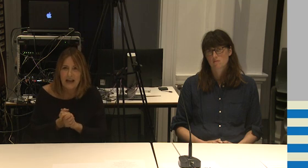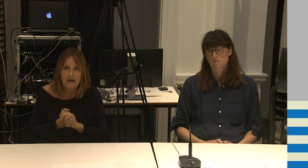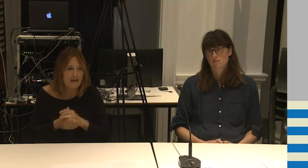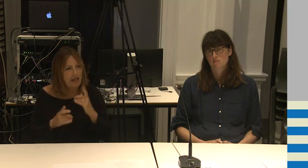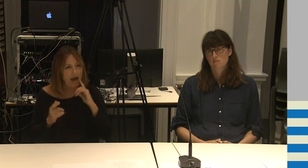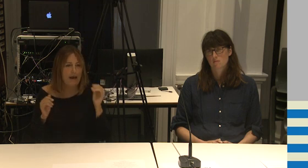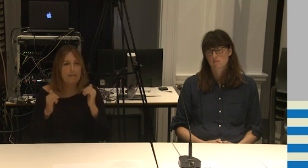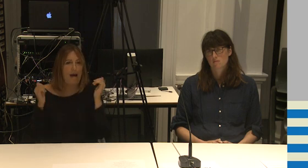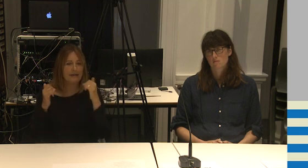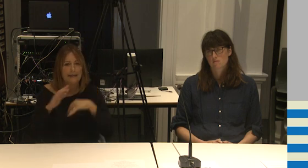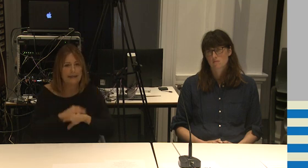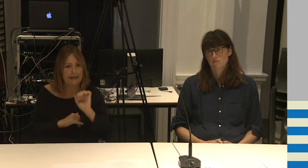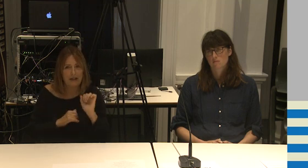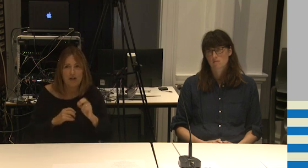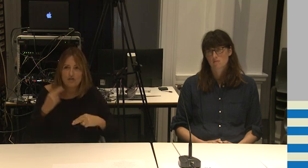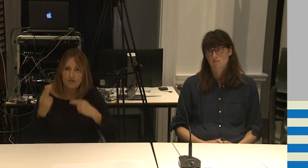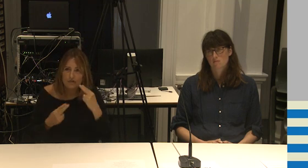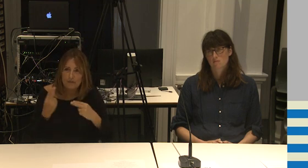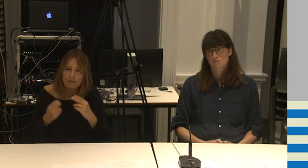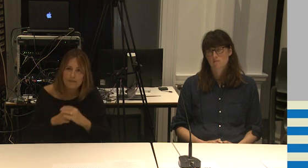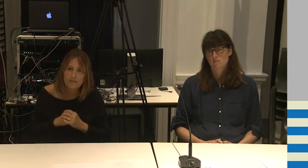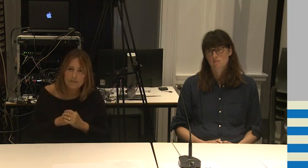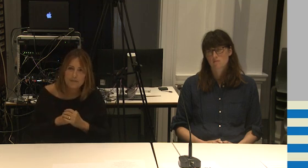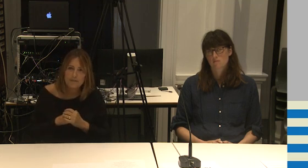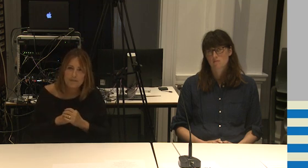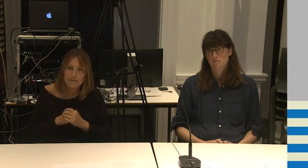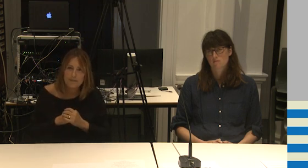this Beatles restaurant, you know.